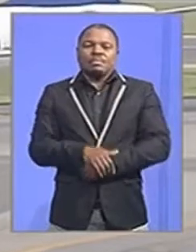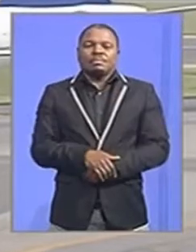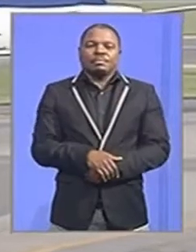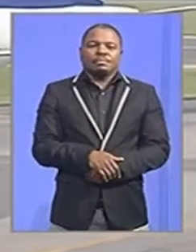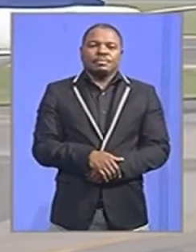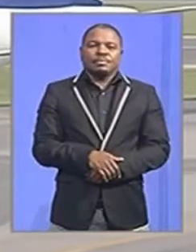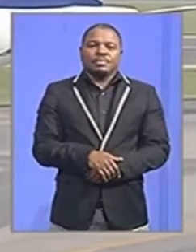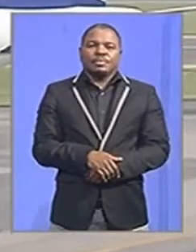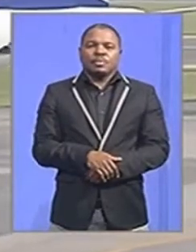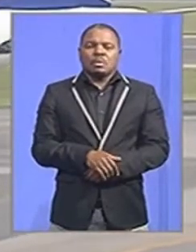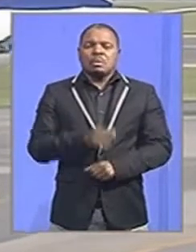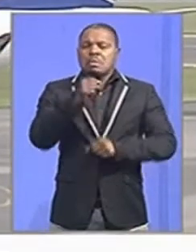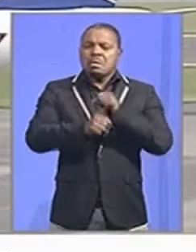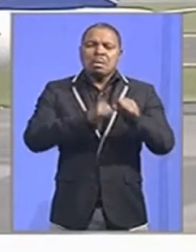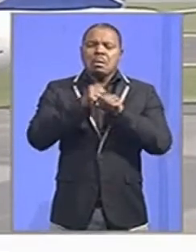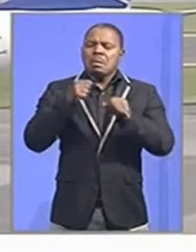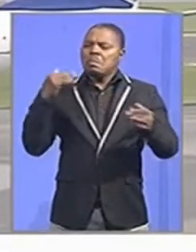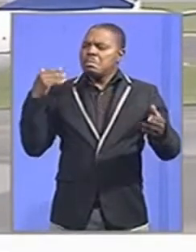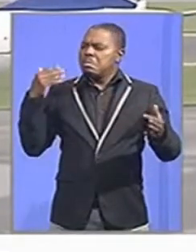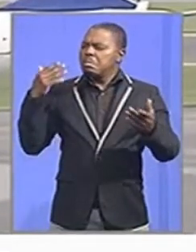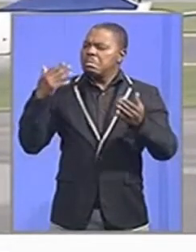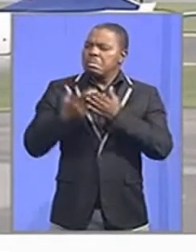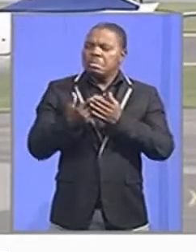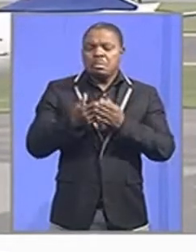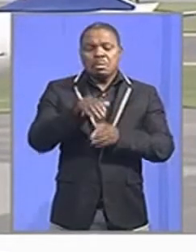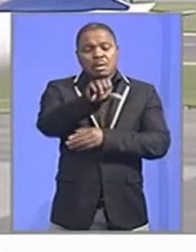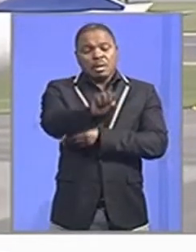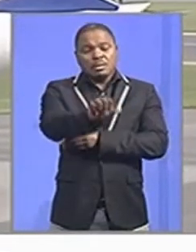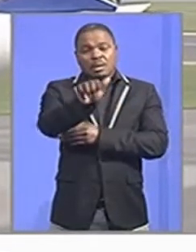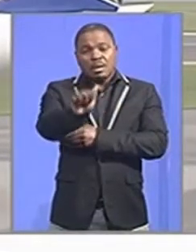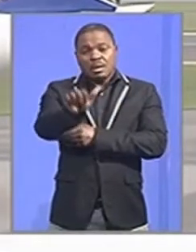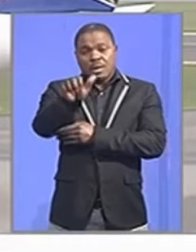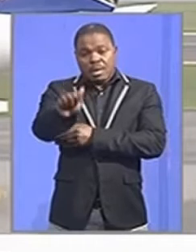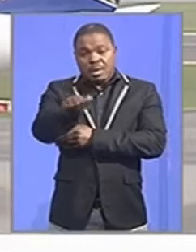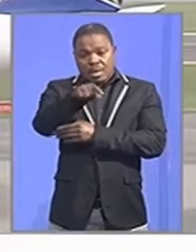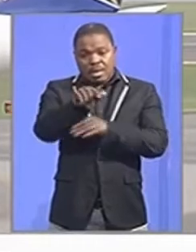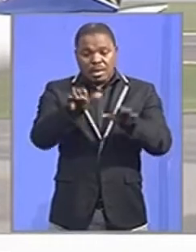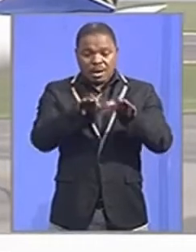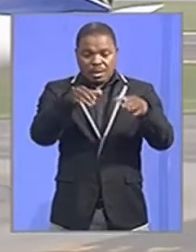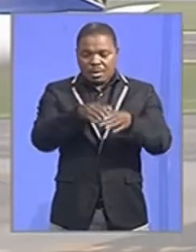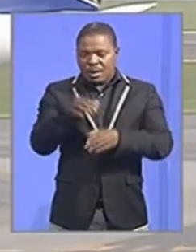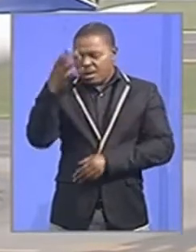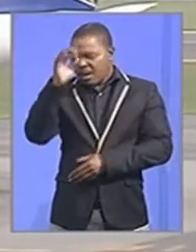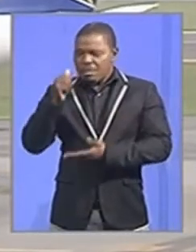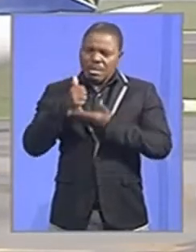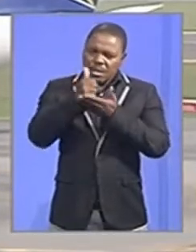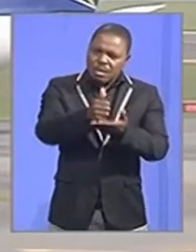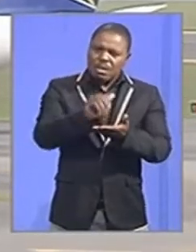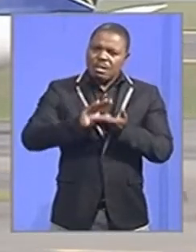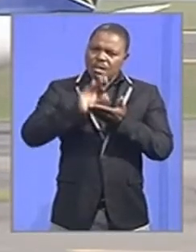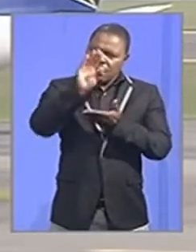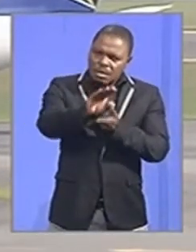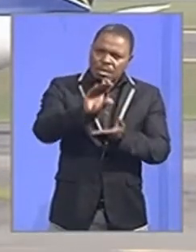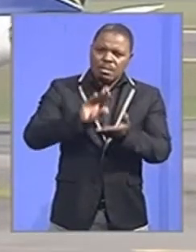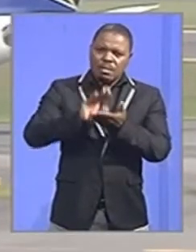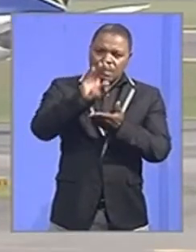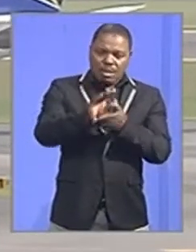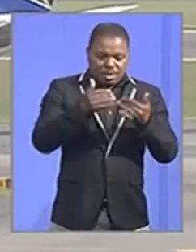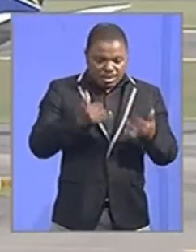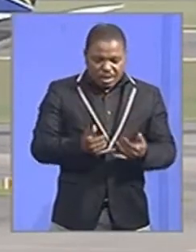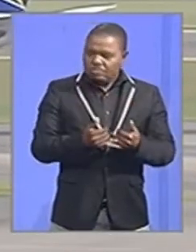Ke dilemo Khampane ena ya Difofane SAA e thuswa ka matlole ke mmuso. Jwale SAA e tlo tsamaiswa